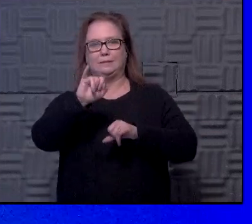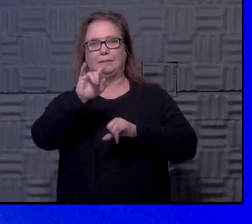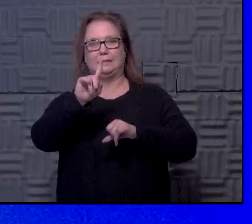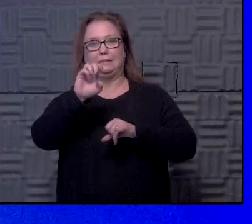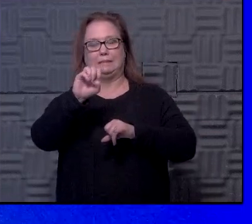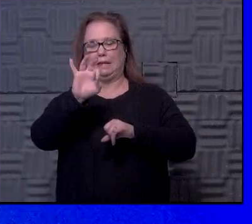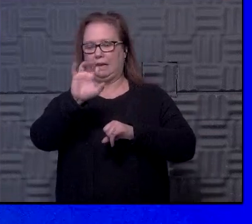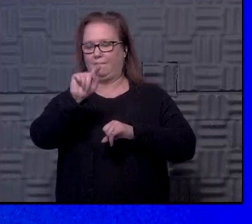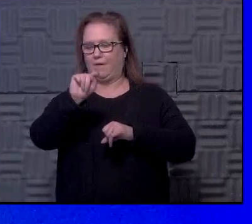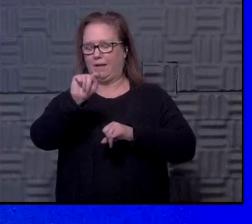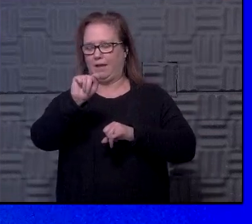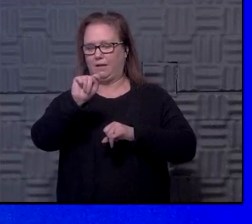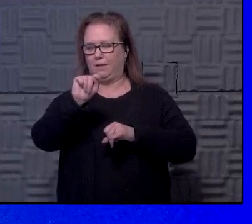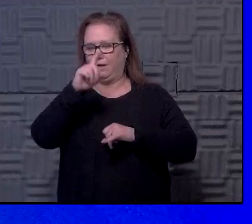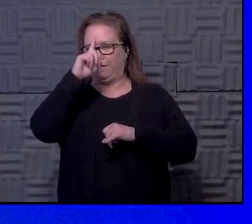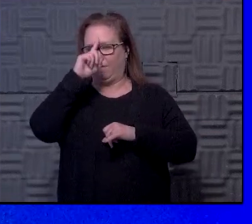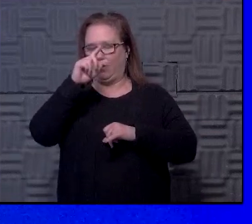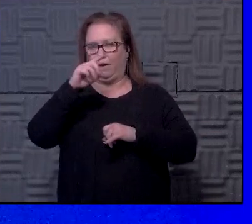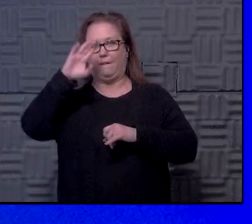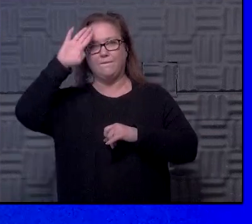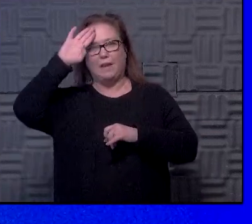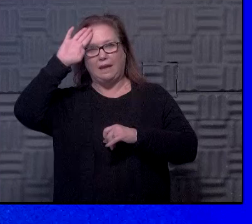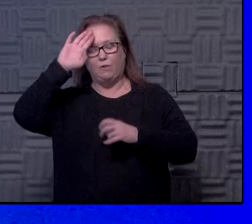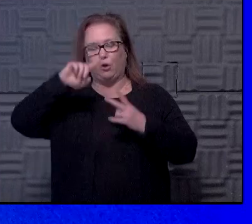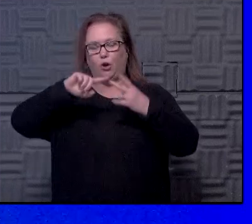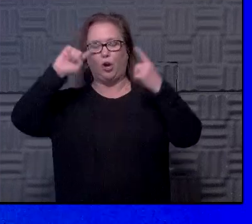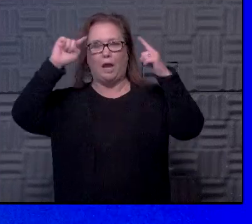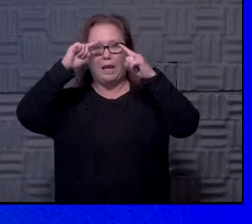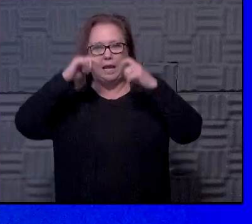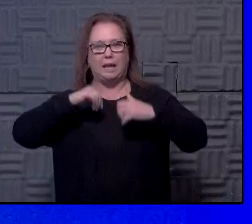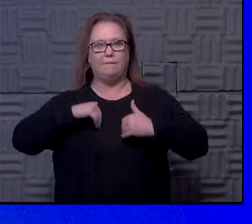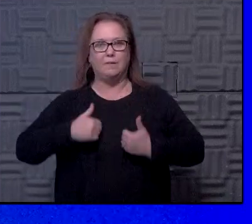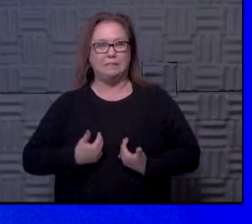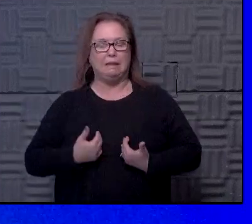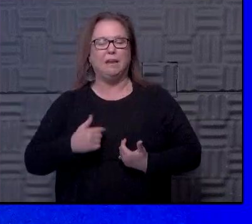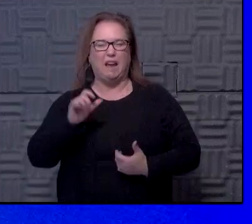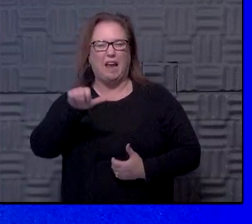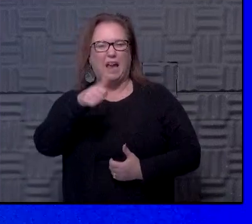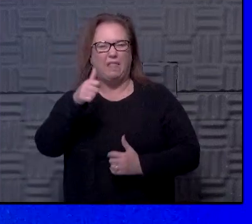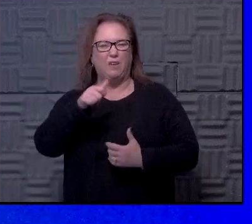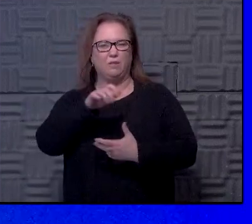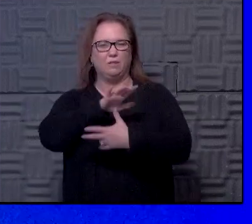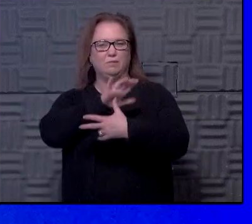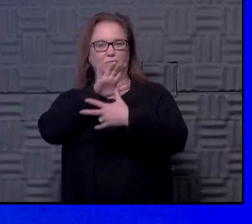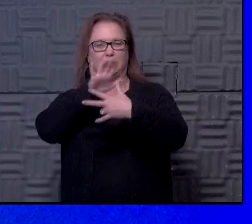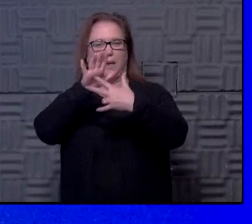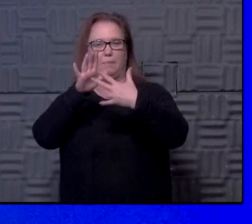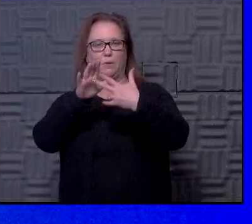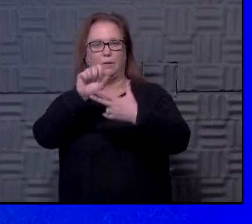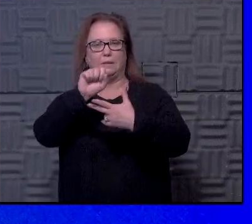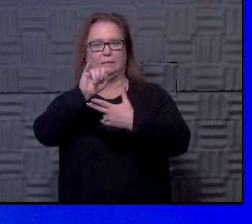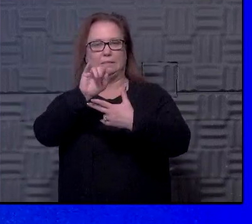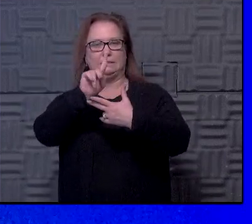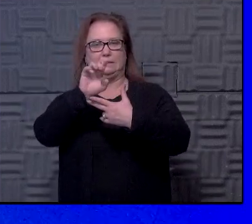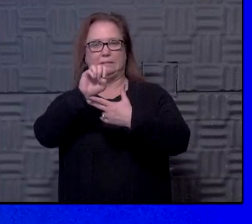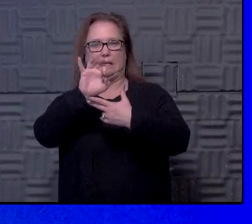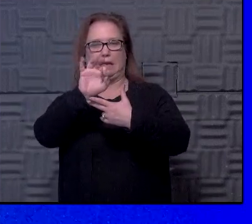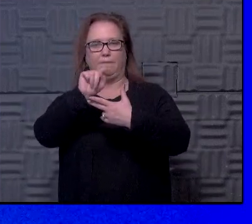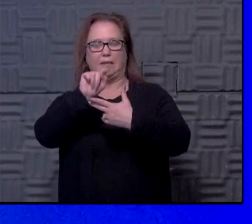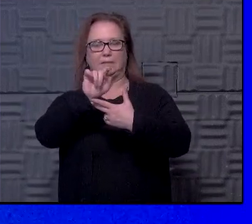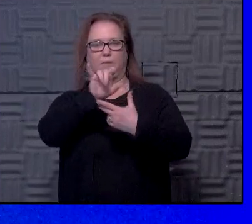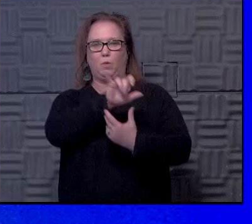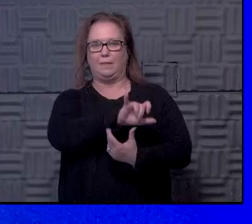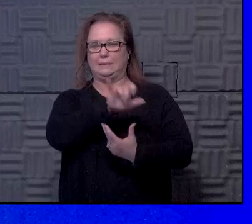profile for fever and headache and fatigue, which are the other top 3 side effects, were very